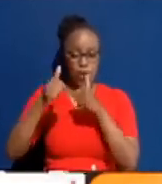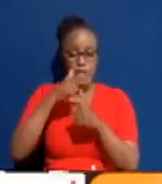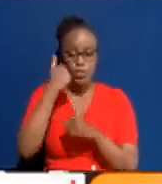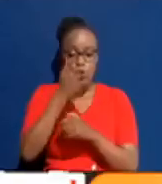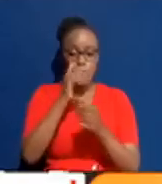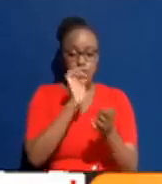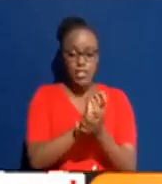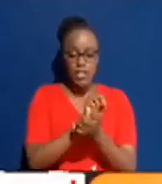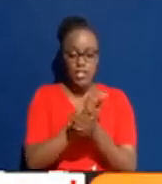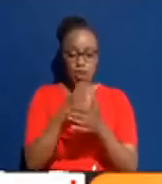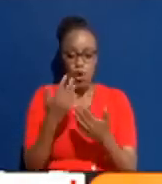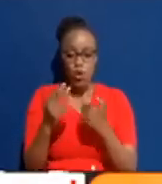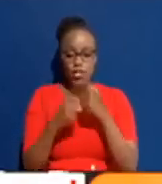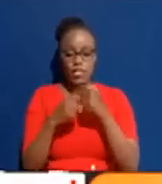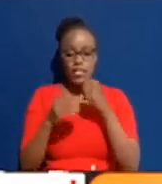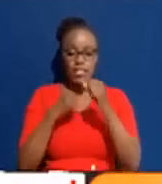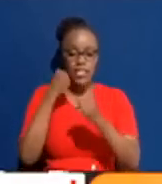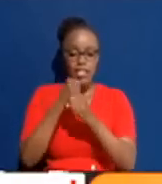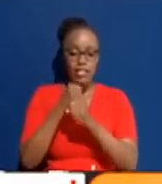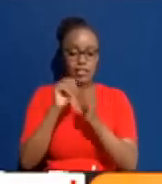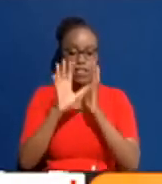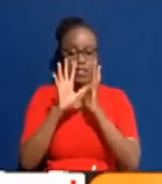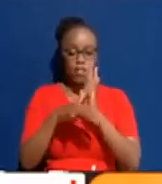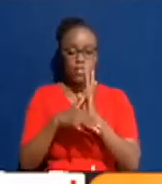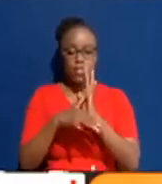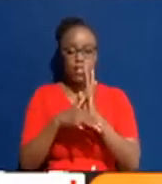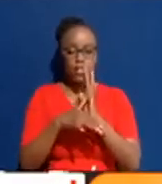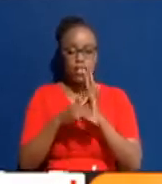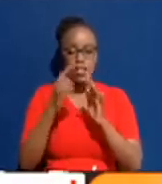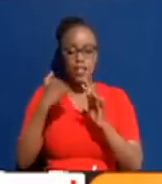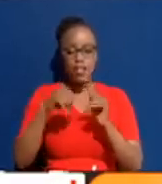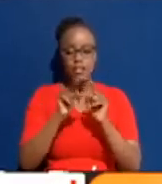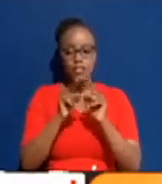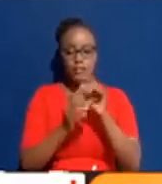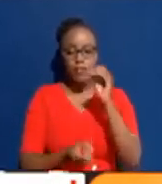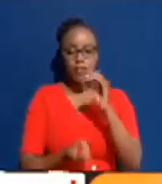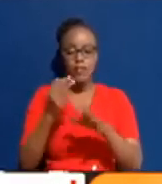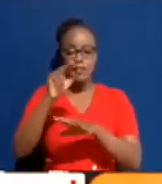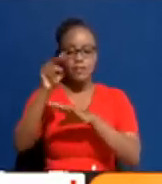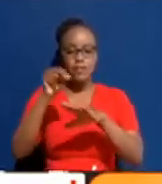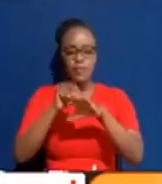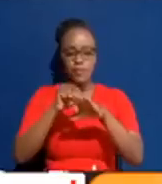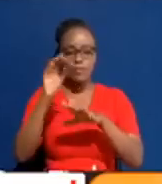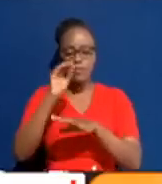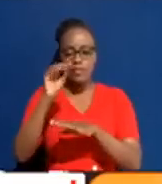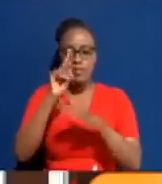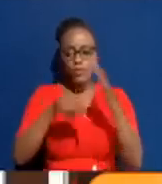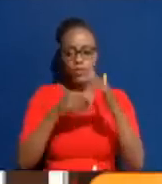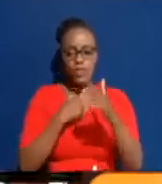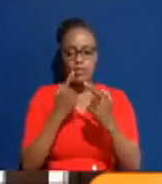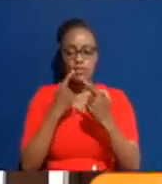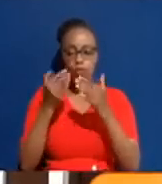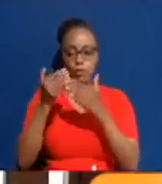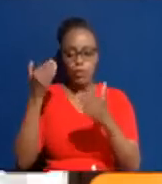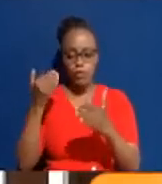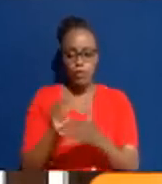detained 6 years later, we will not create a nation. And that's what I was talking about earlier on,